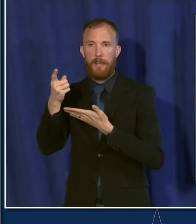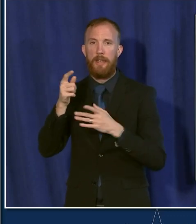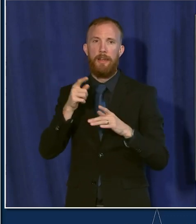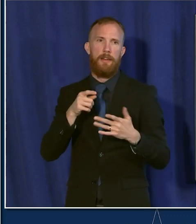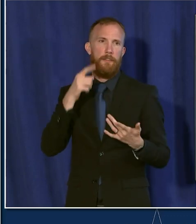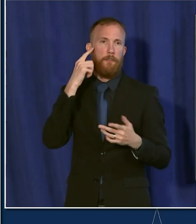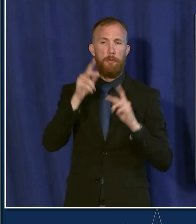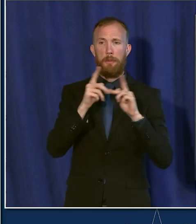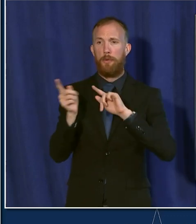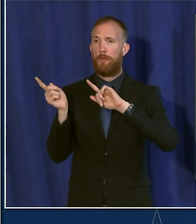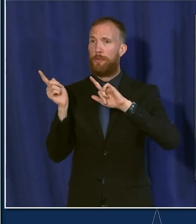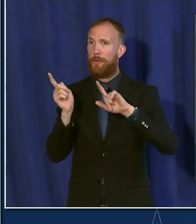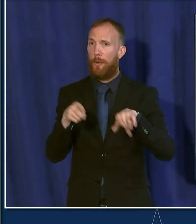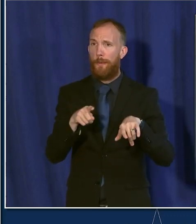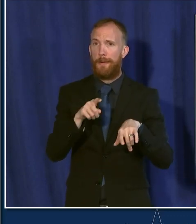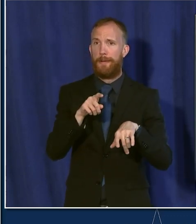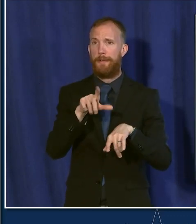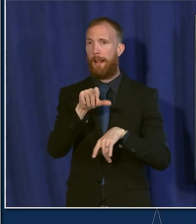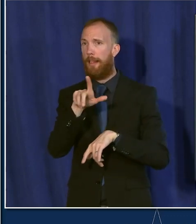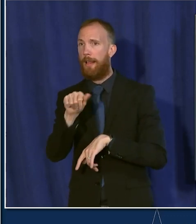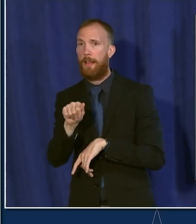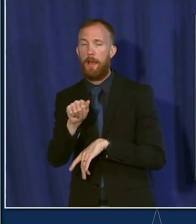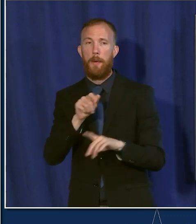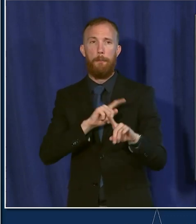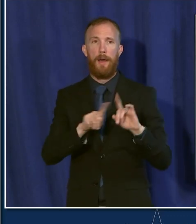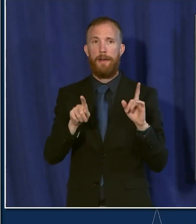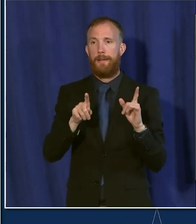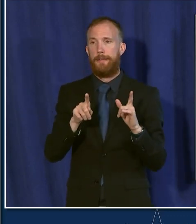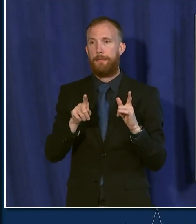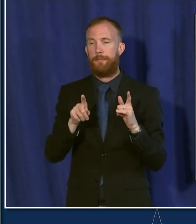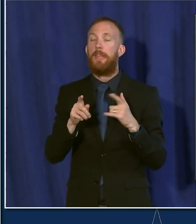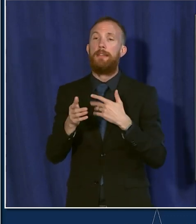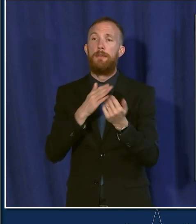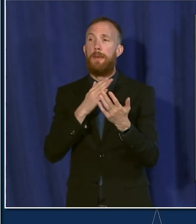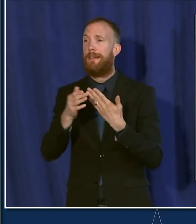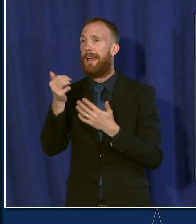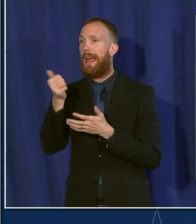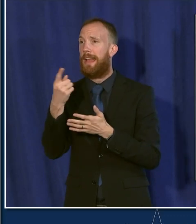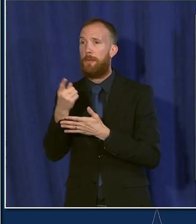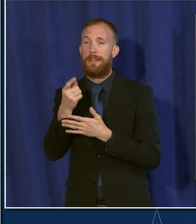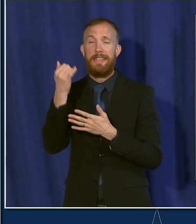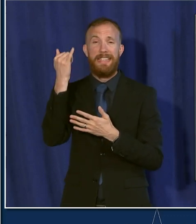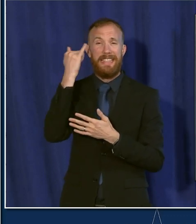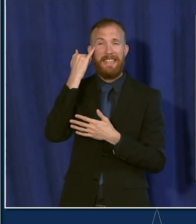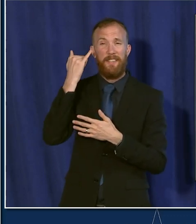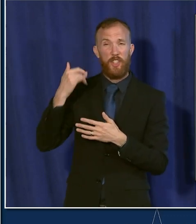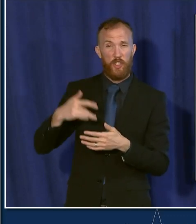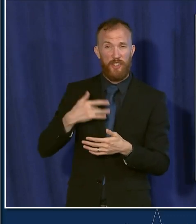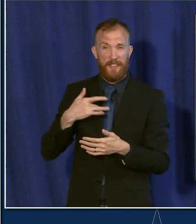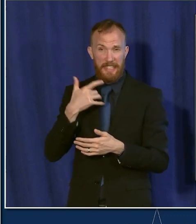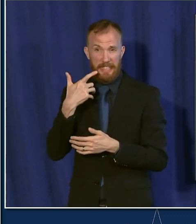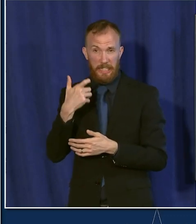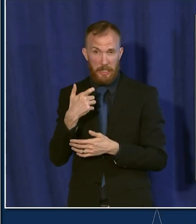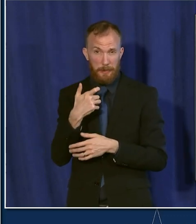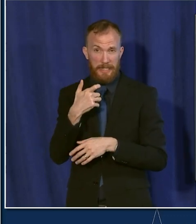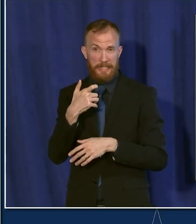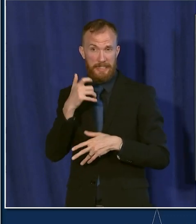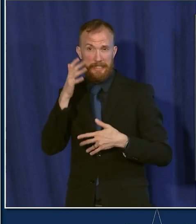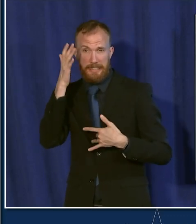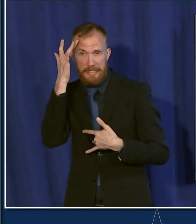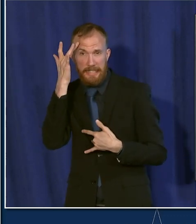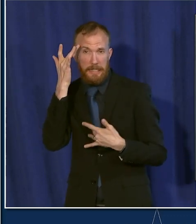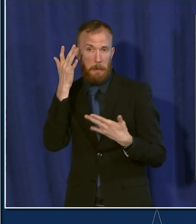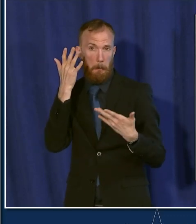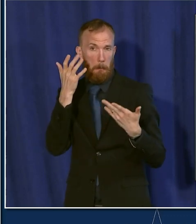for anybody in Chicago, that if you are getting symptoms of what could be COVID, we really want you to get a test, right? They're